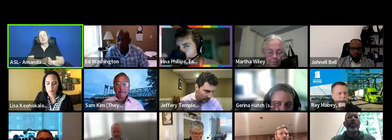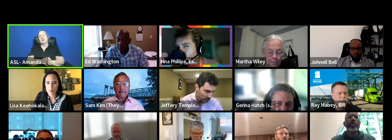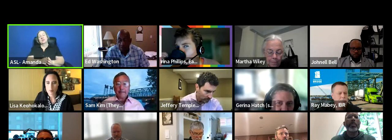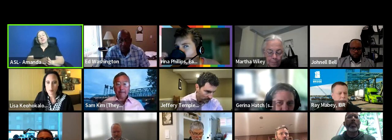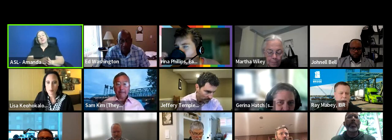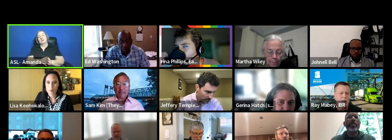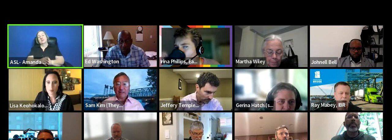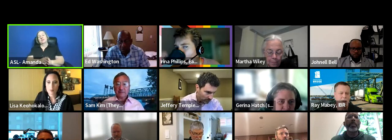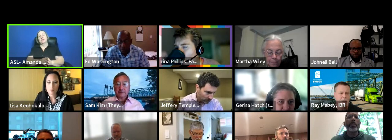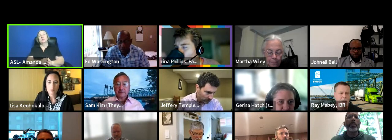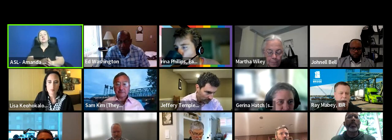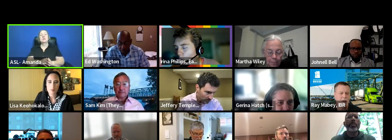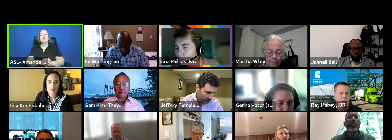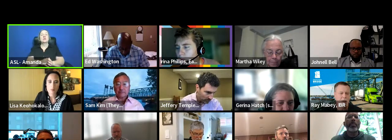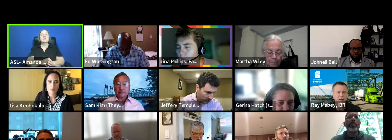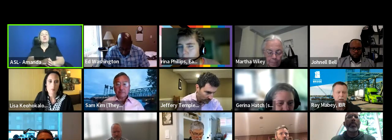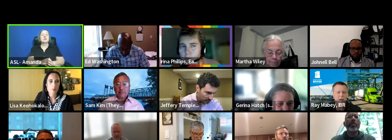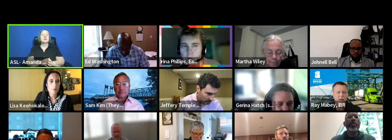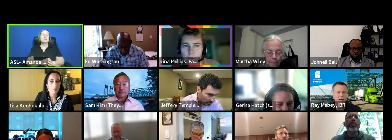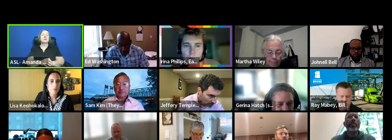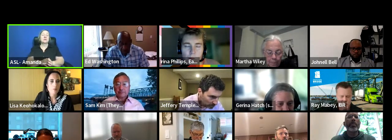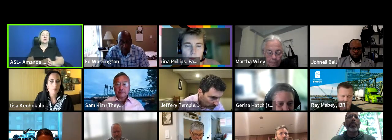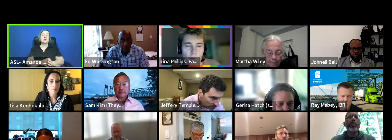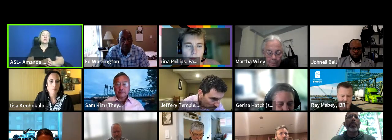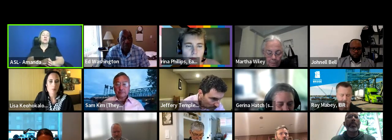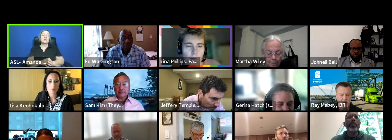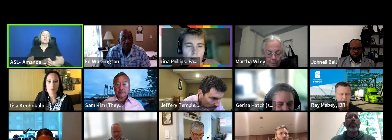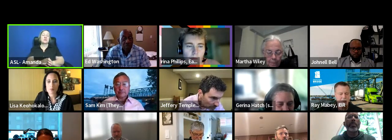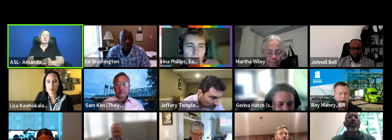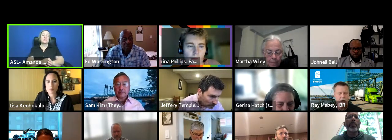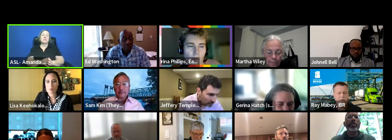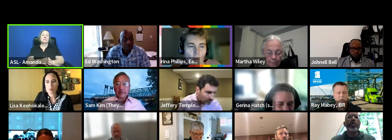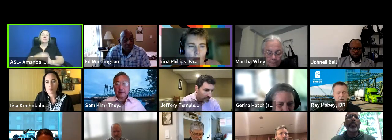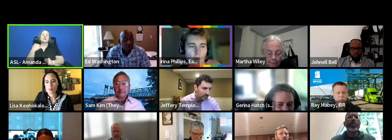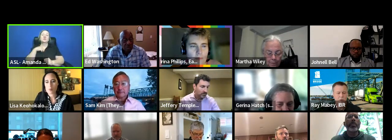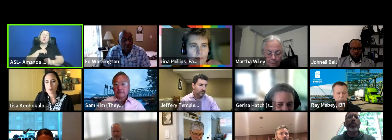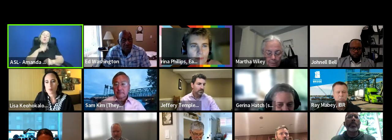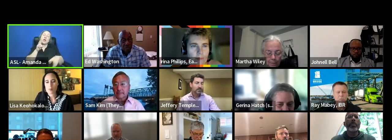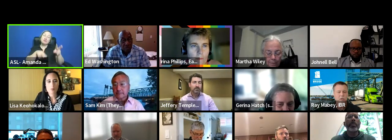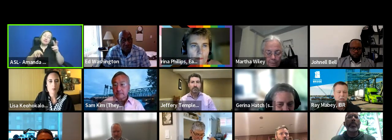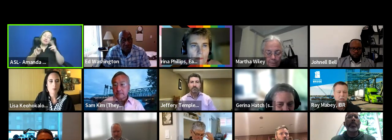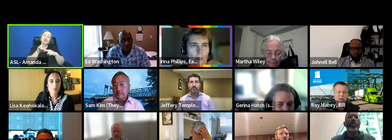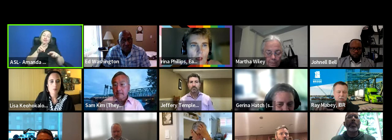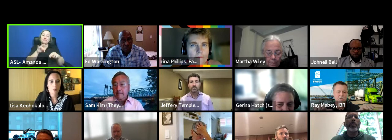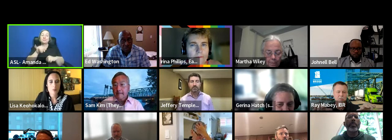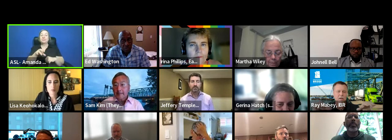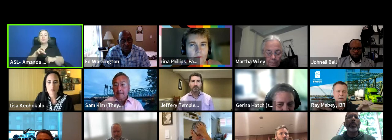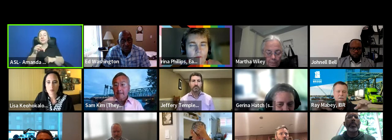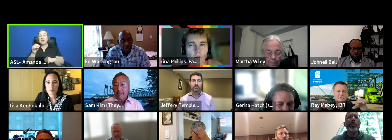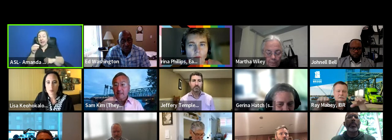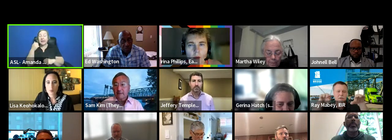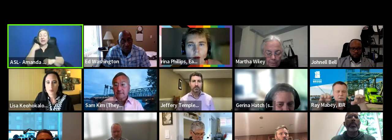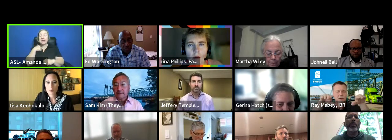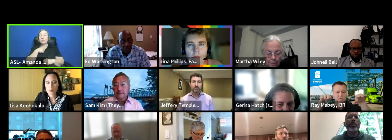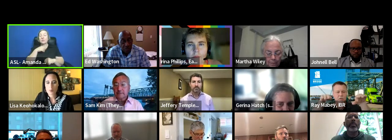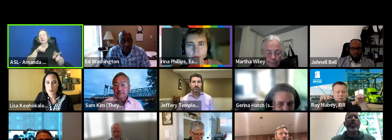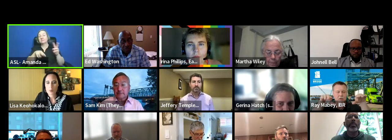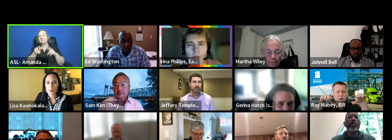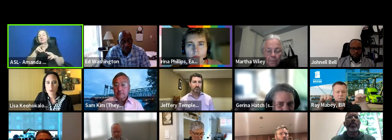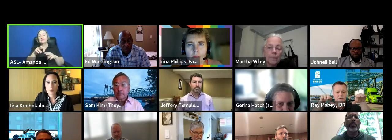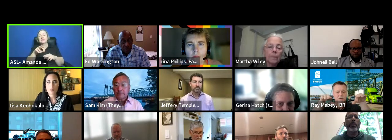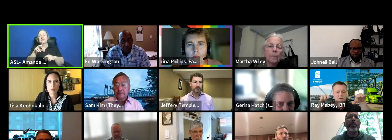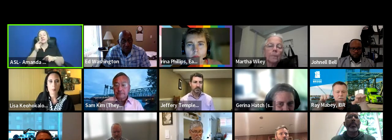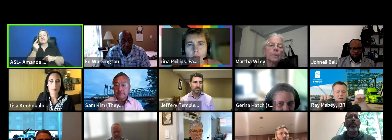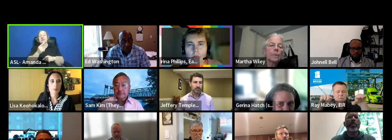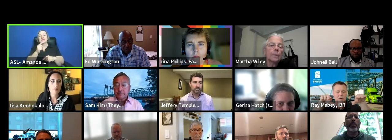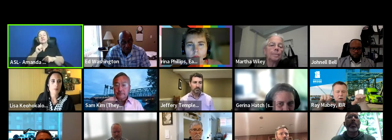Oops, there we go. And so we looked at that, and we also were looking at what do we call a single